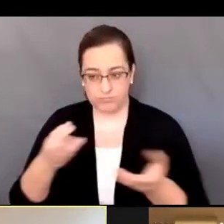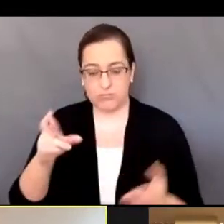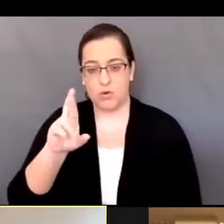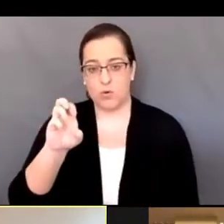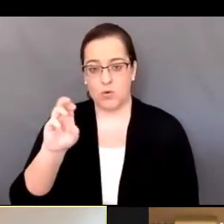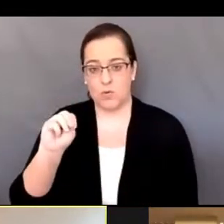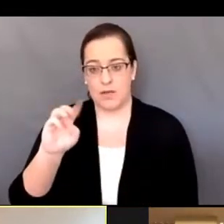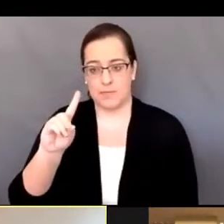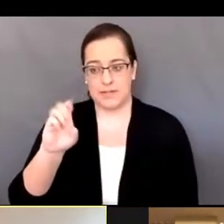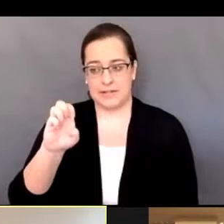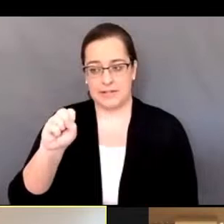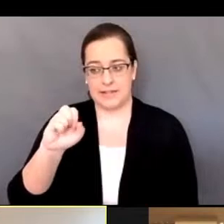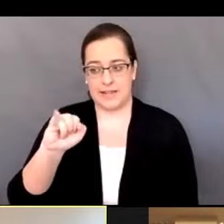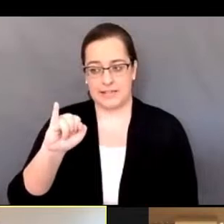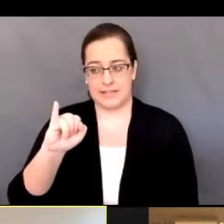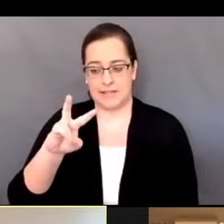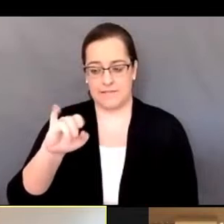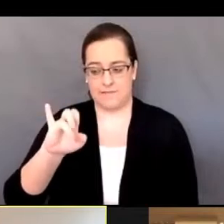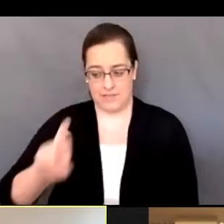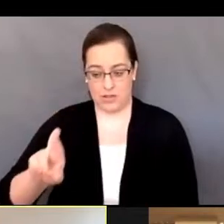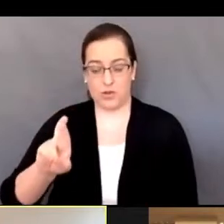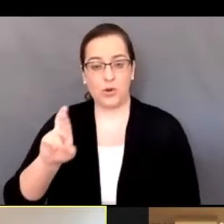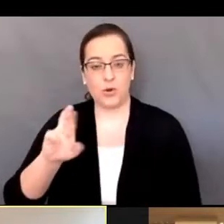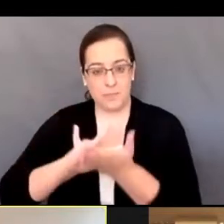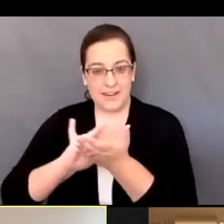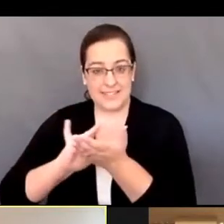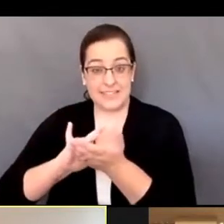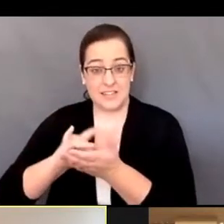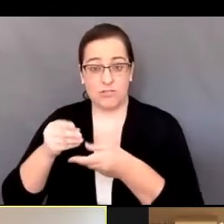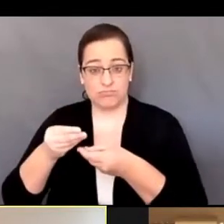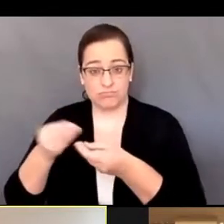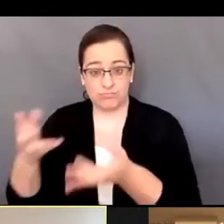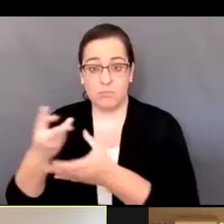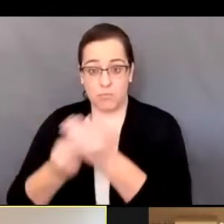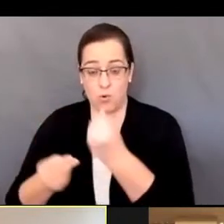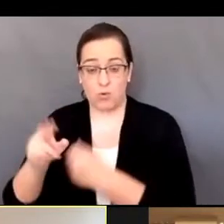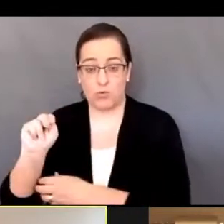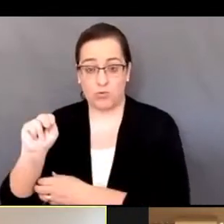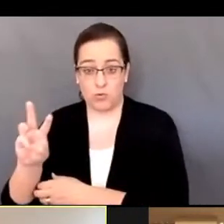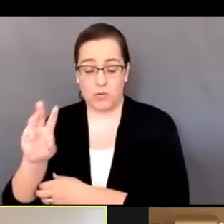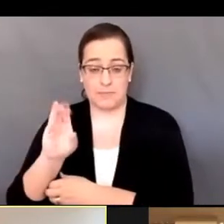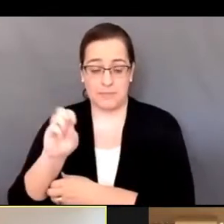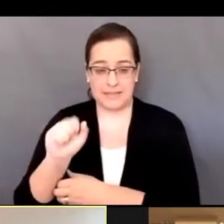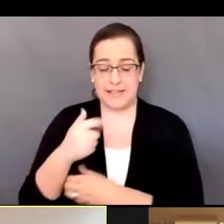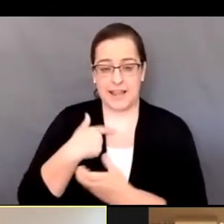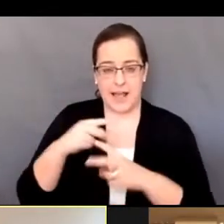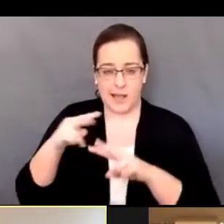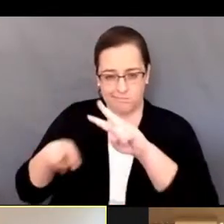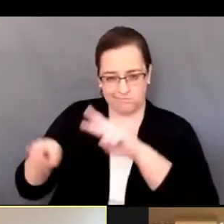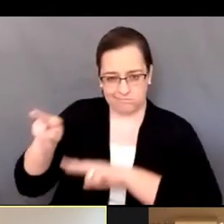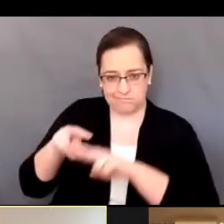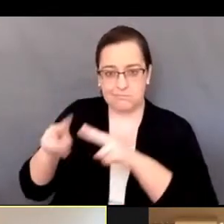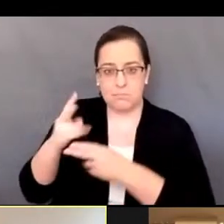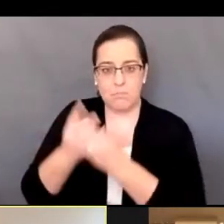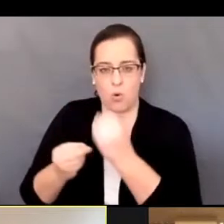both hospitals, and I'm involved in the evaluation of those patients at both